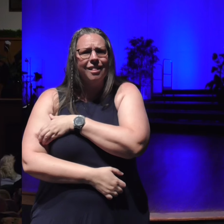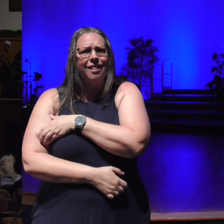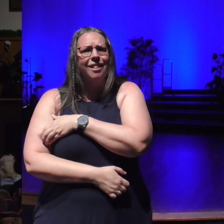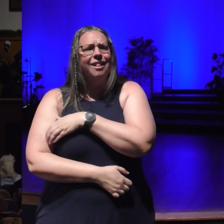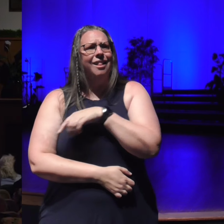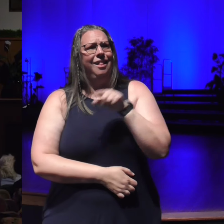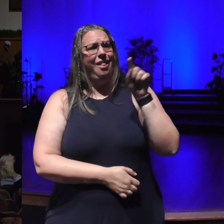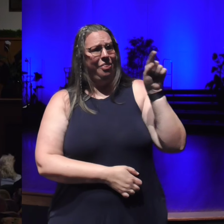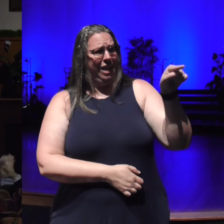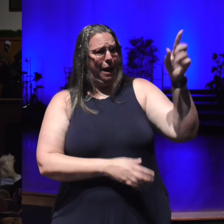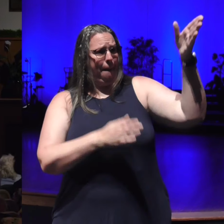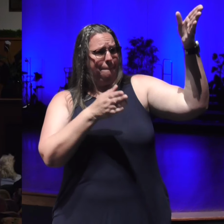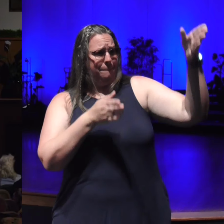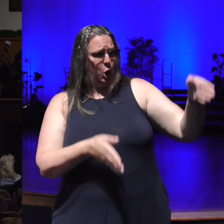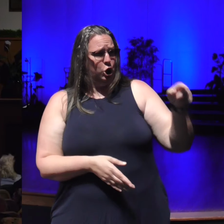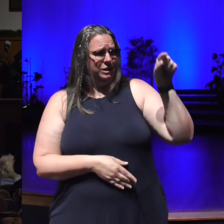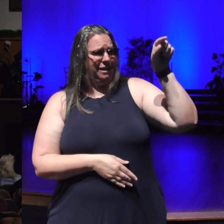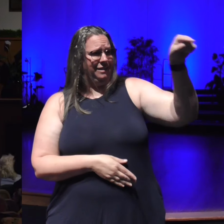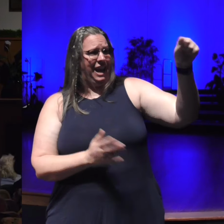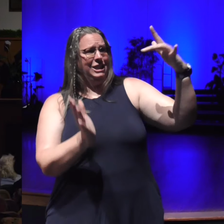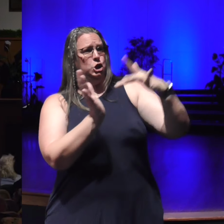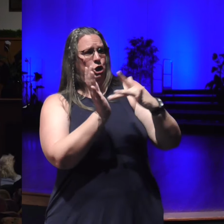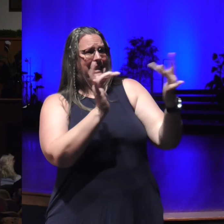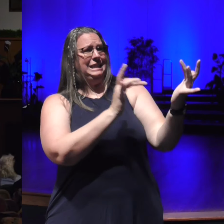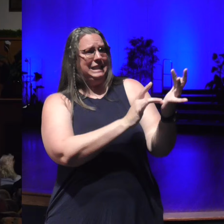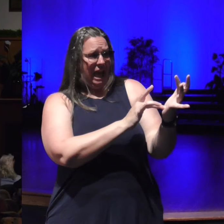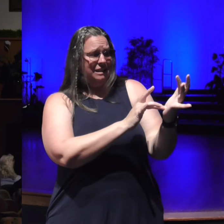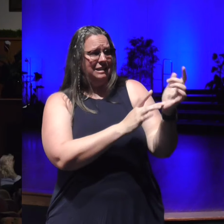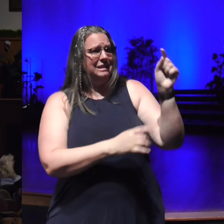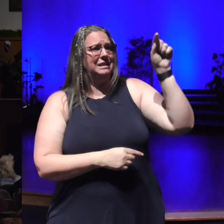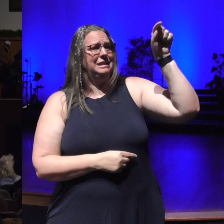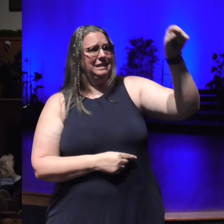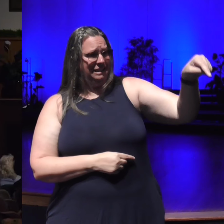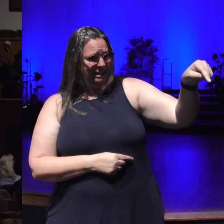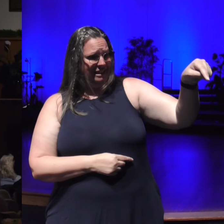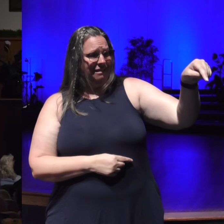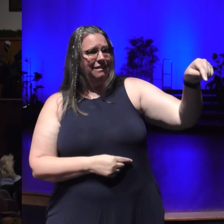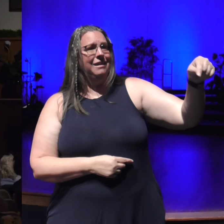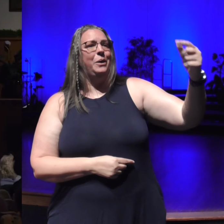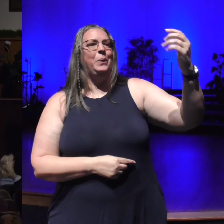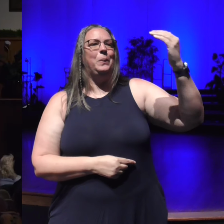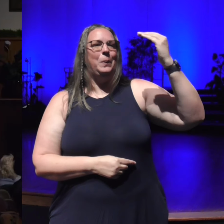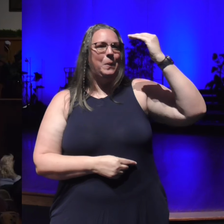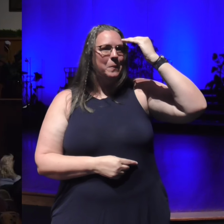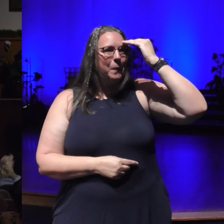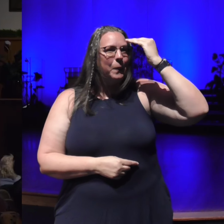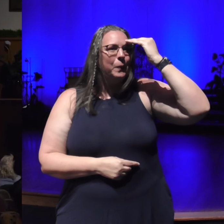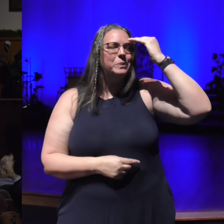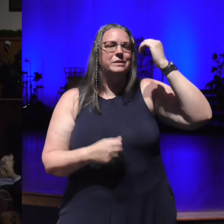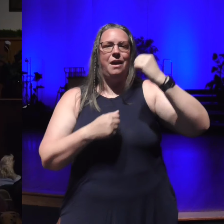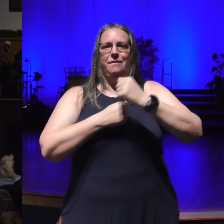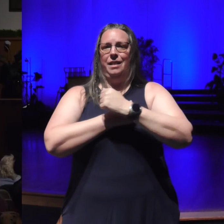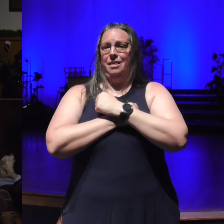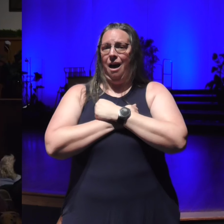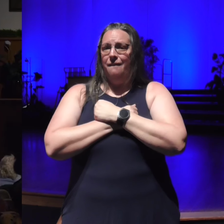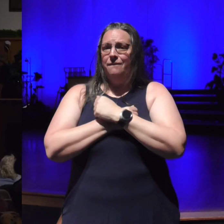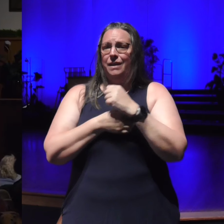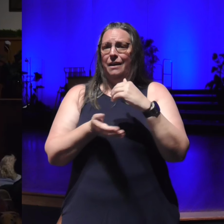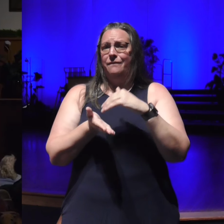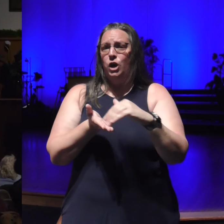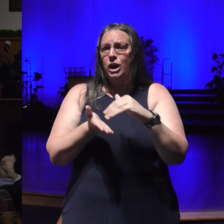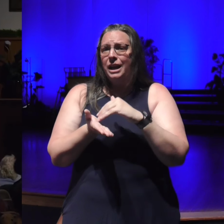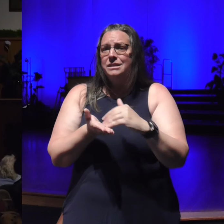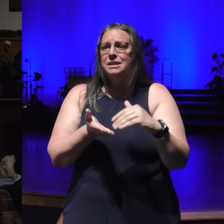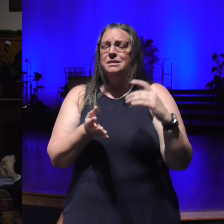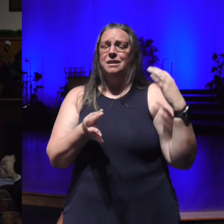who has the consciousness of Christ, a consciousness of unconditional love and forgiveness, a consciousness of faith that